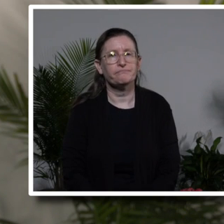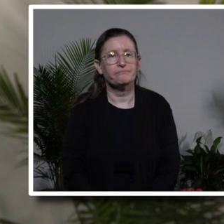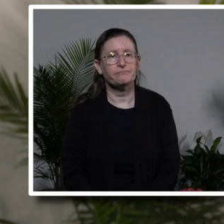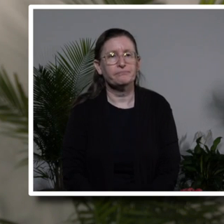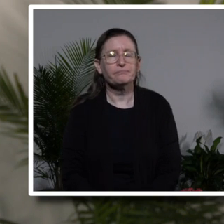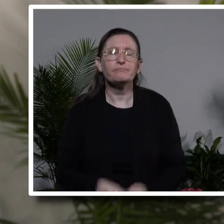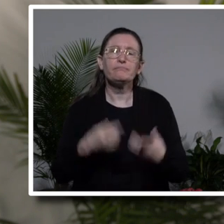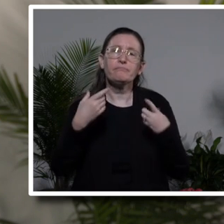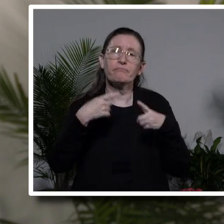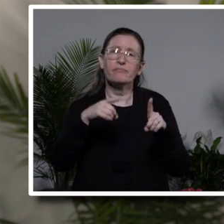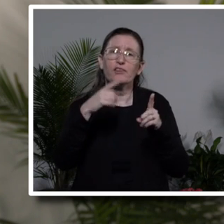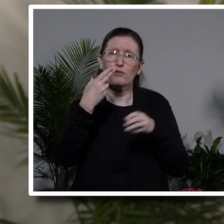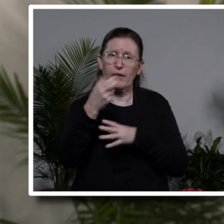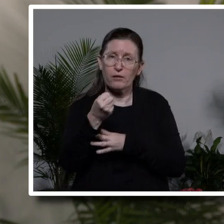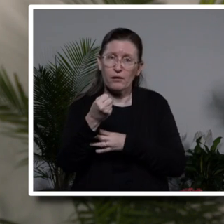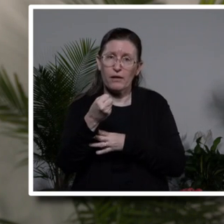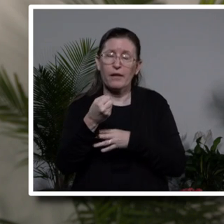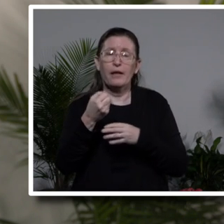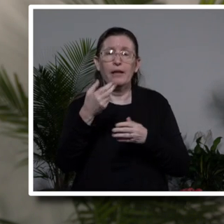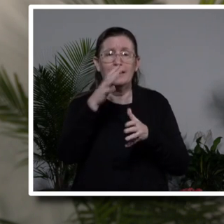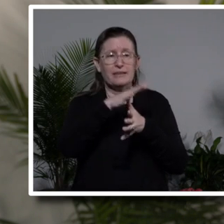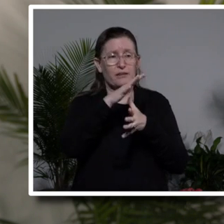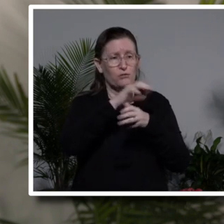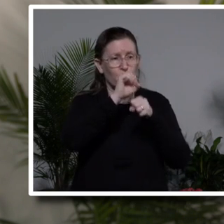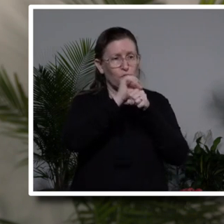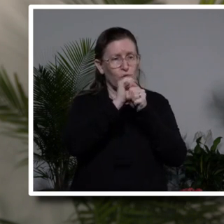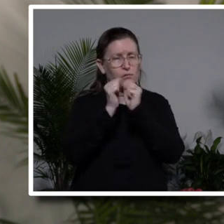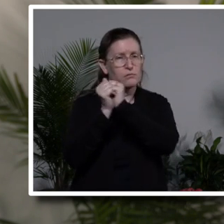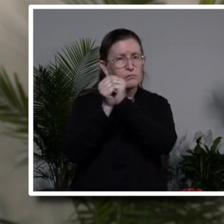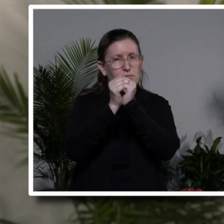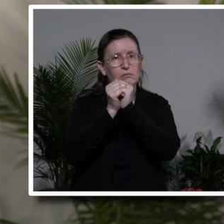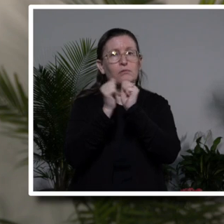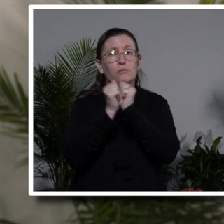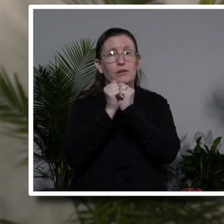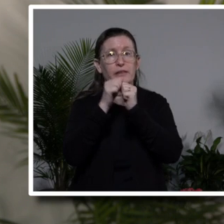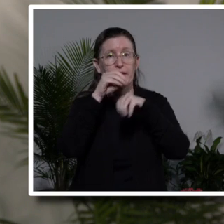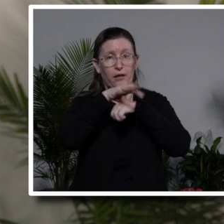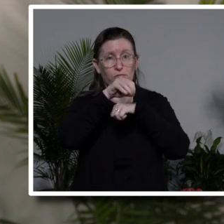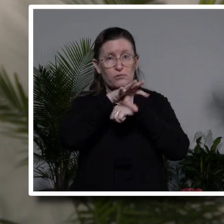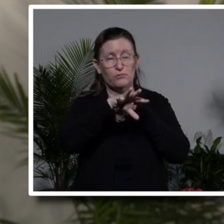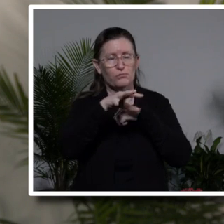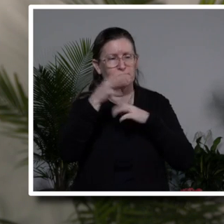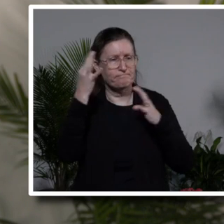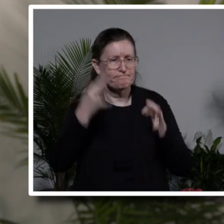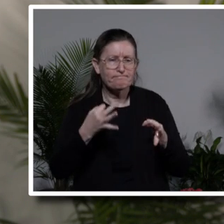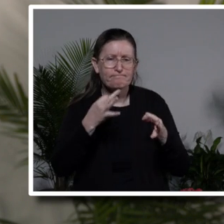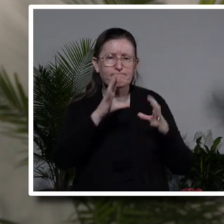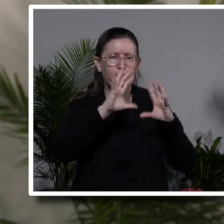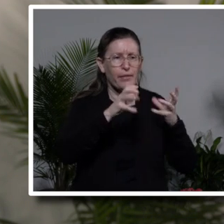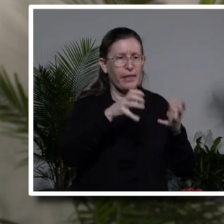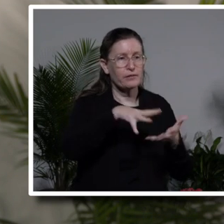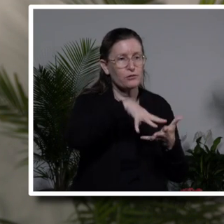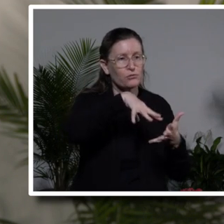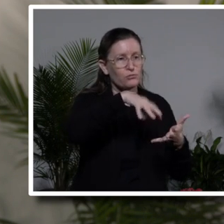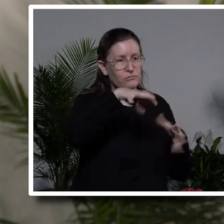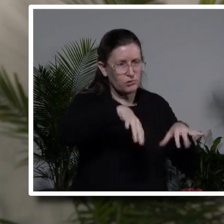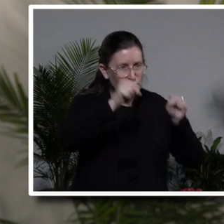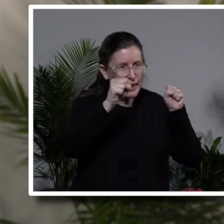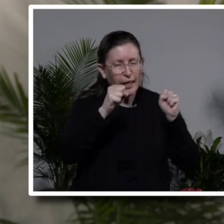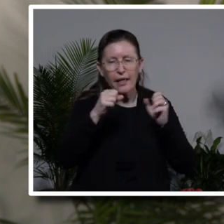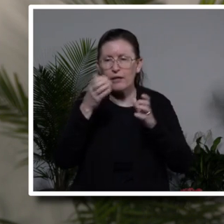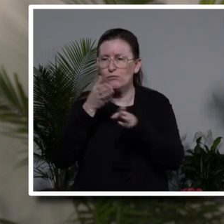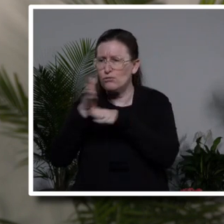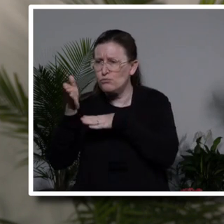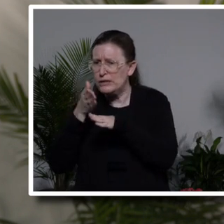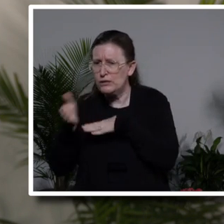Throughout high school, the seniors who have worked closely with our guidance counselors to make decisions about courses to take, careers to explore,